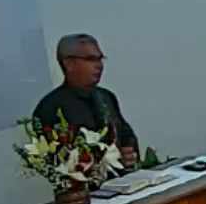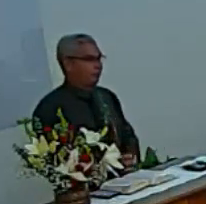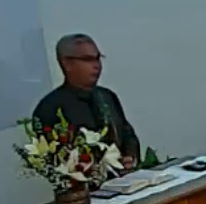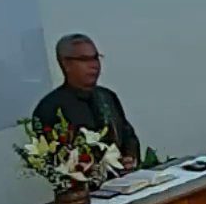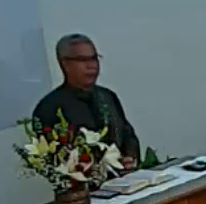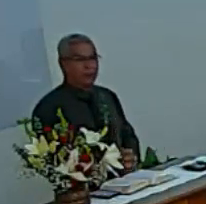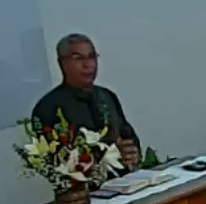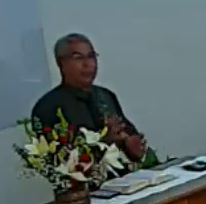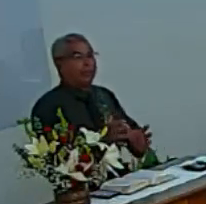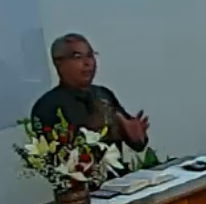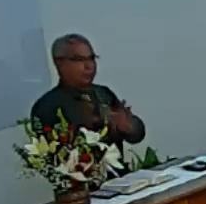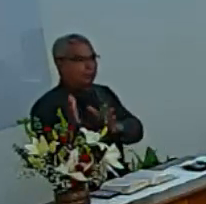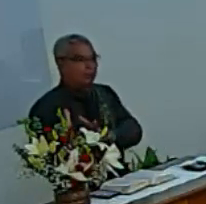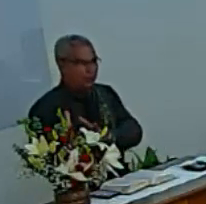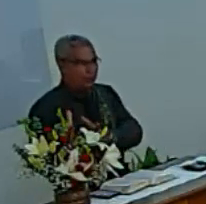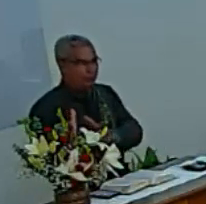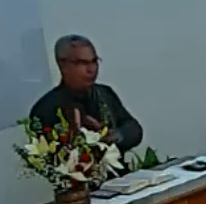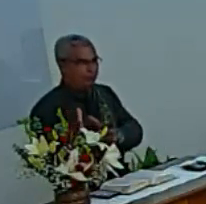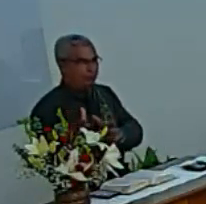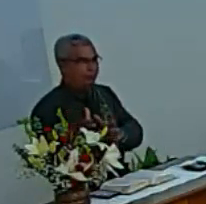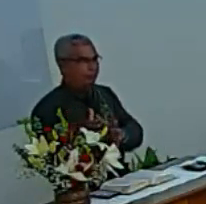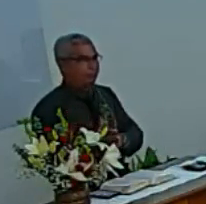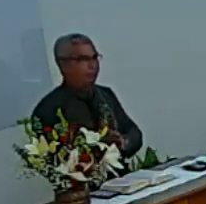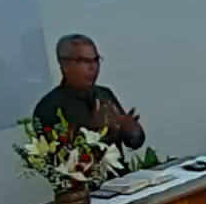can participate.